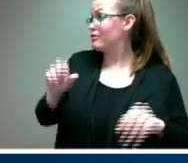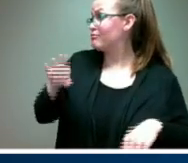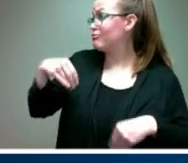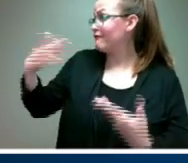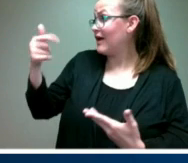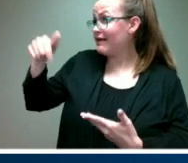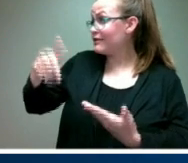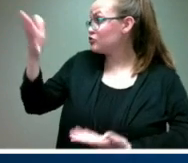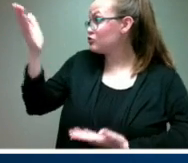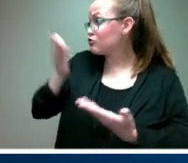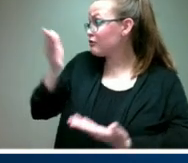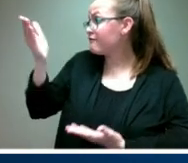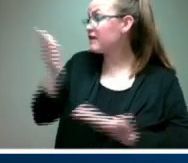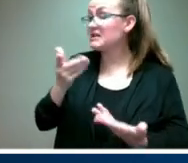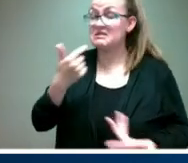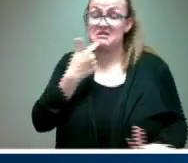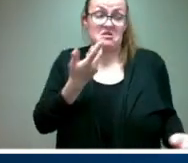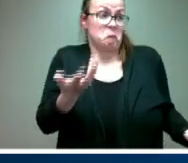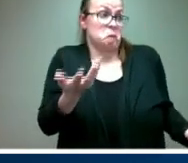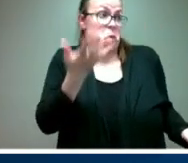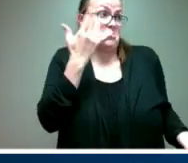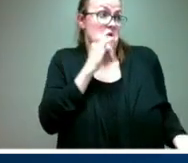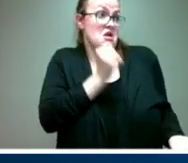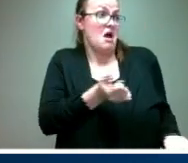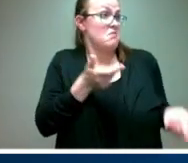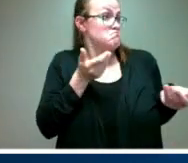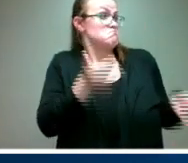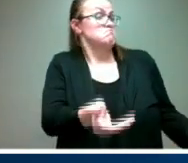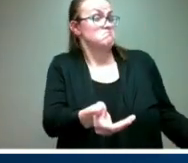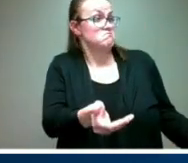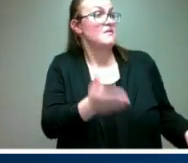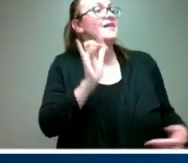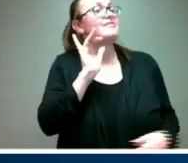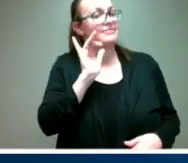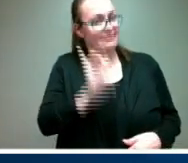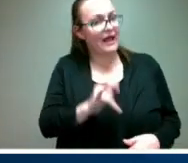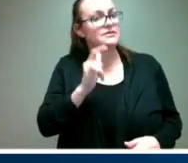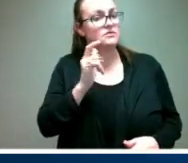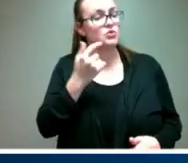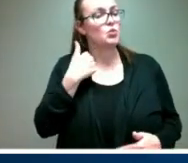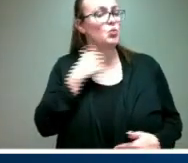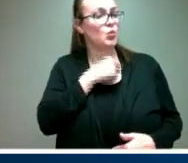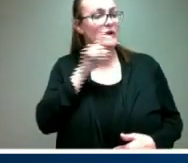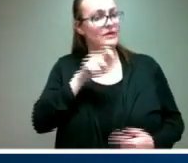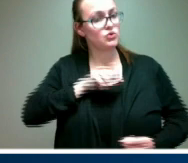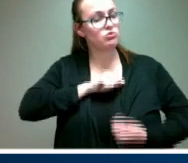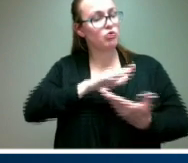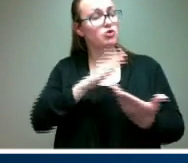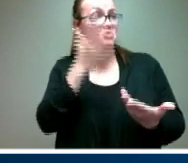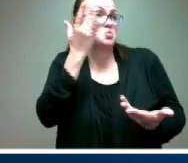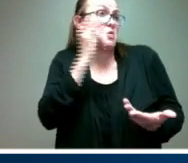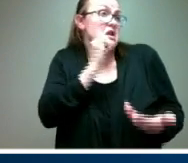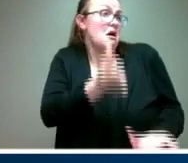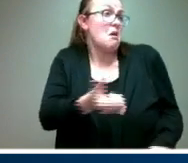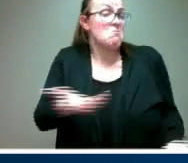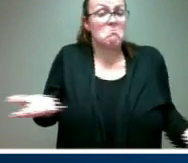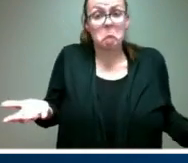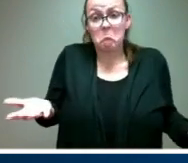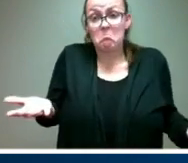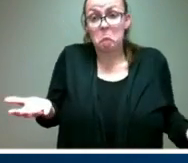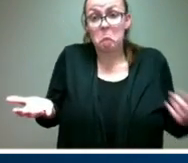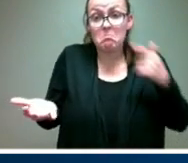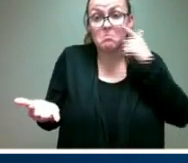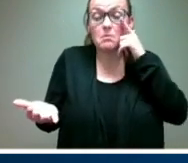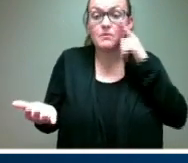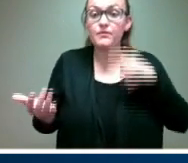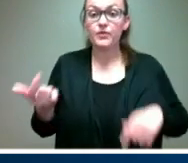okay. You know, we're good. And I think that's what we have to begin to say. We bring people together and say,